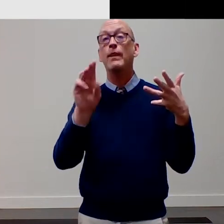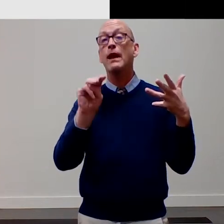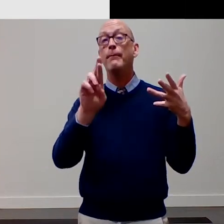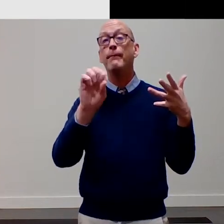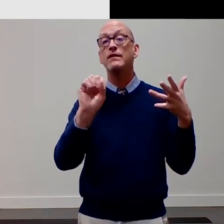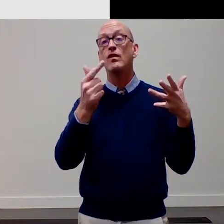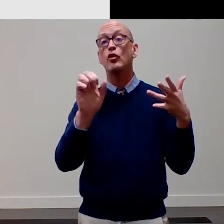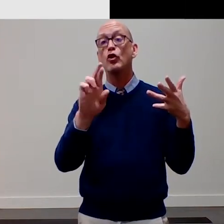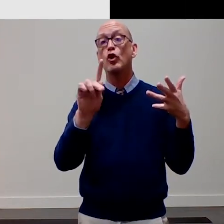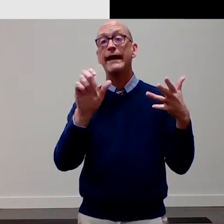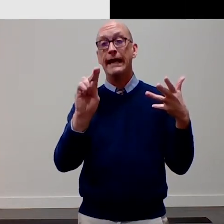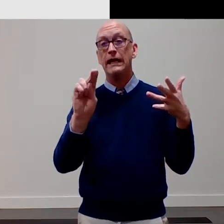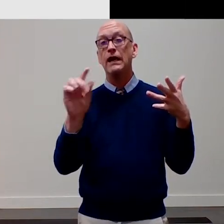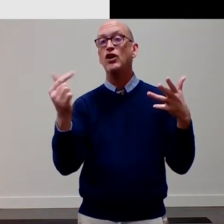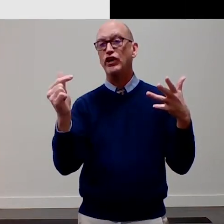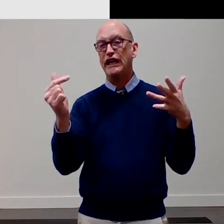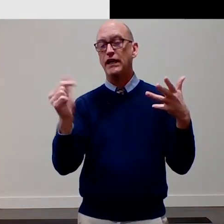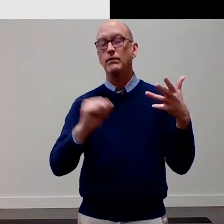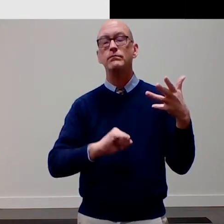Mrs. Gurka.